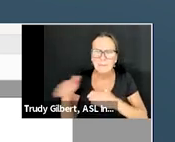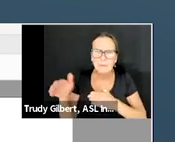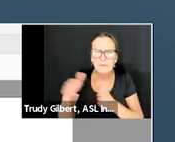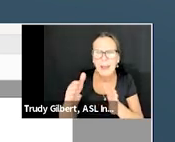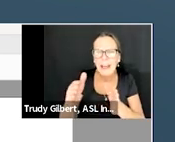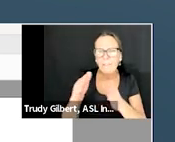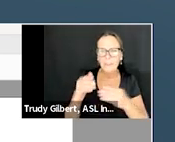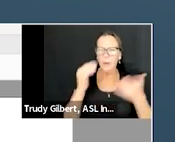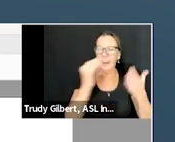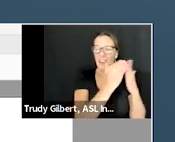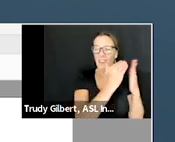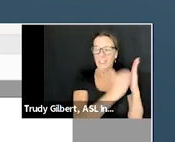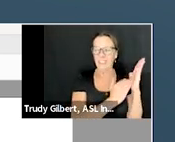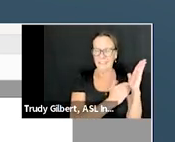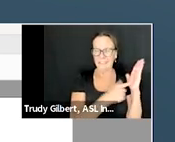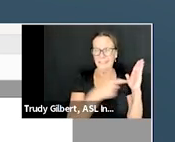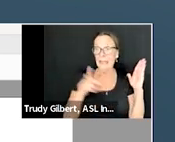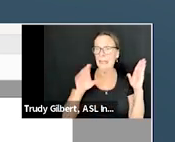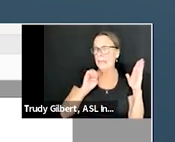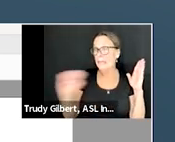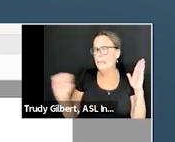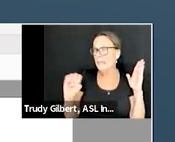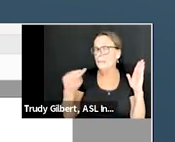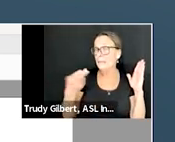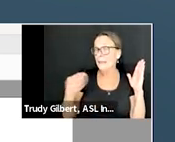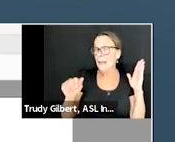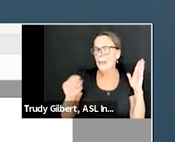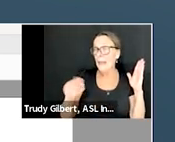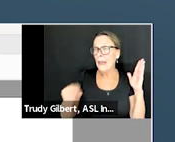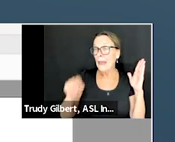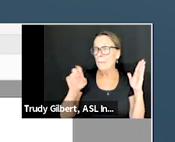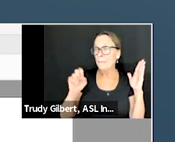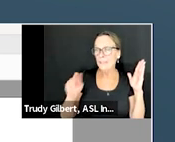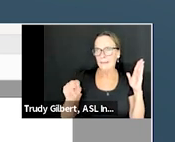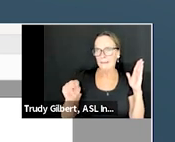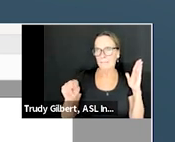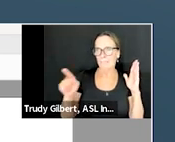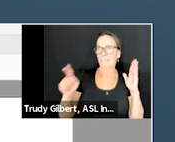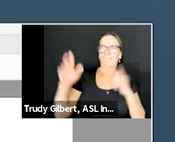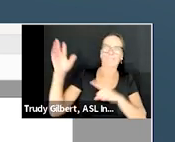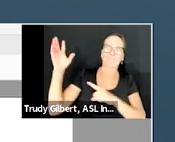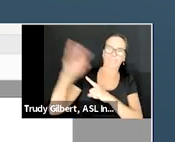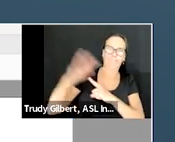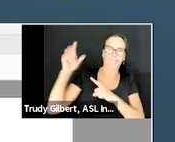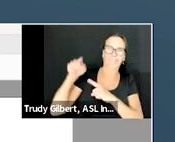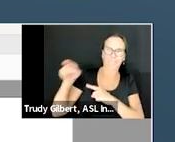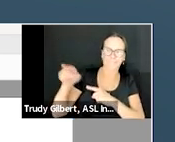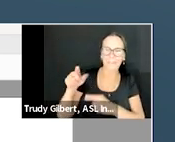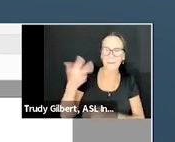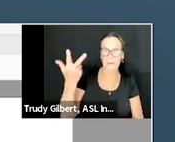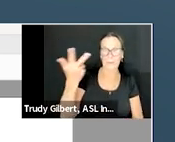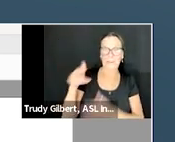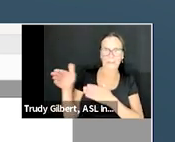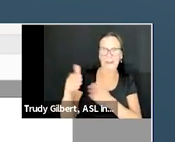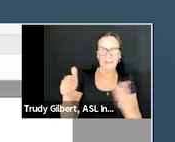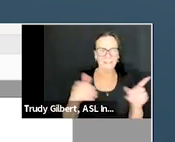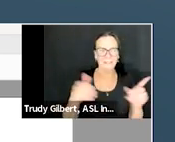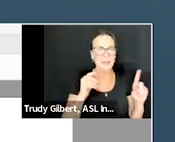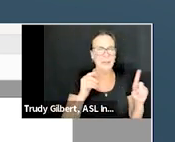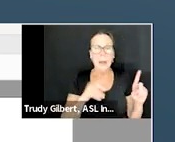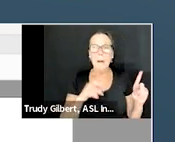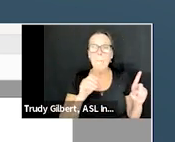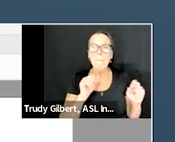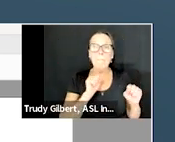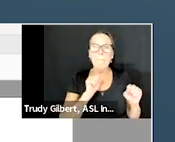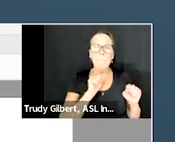the area. So East Hampton tops the list with three trails. Mount Tom North, which is between